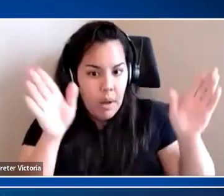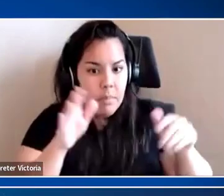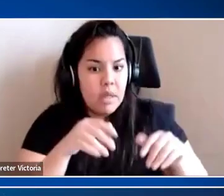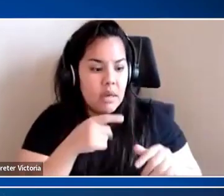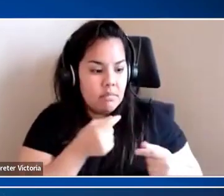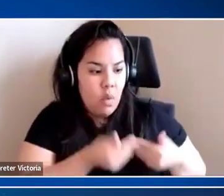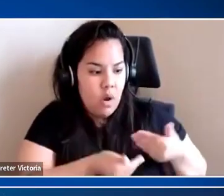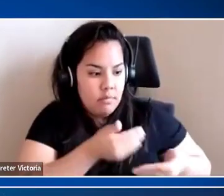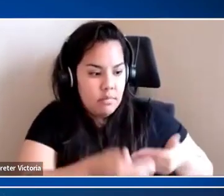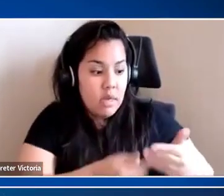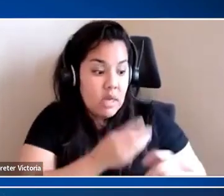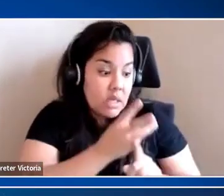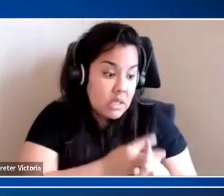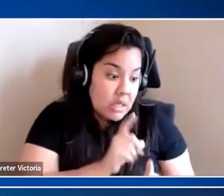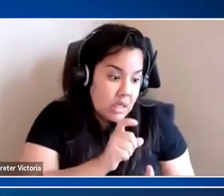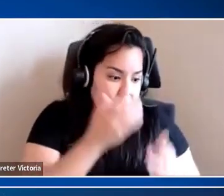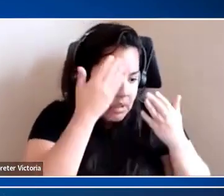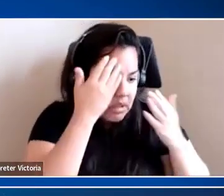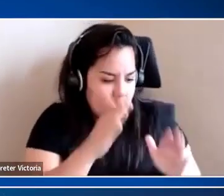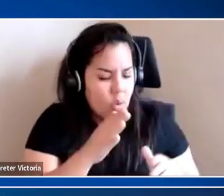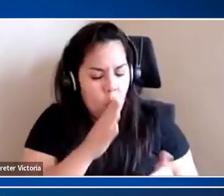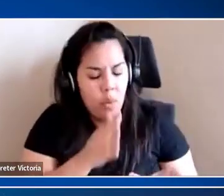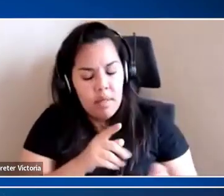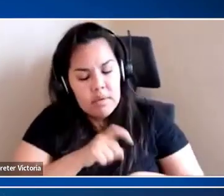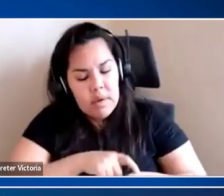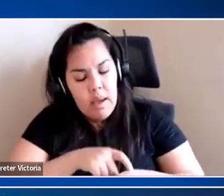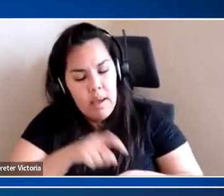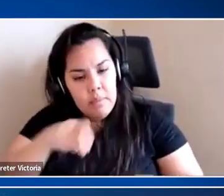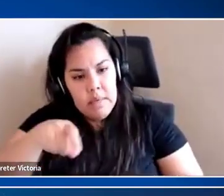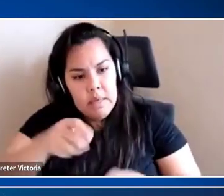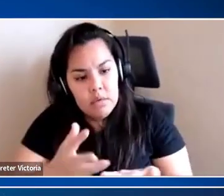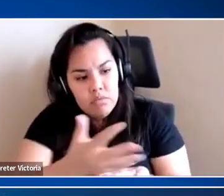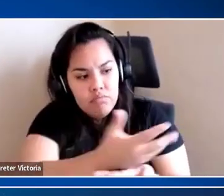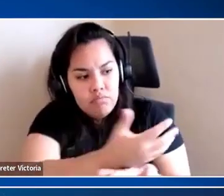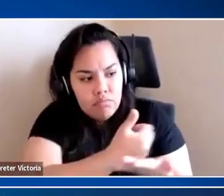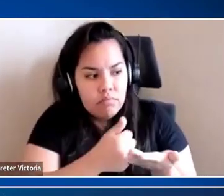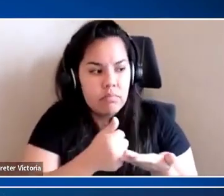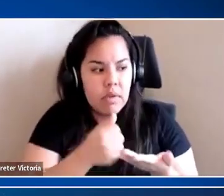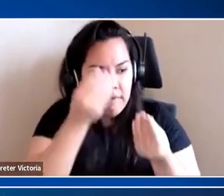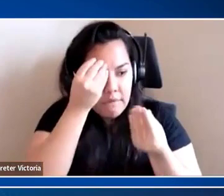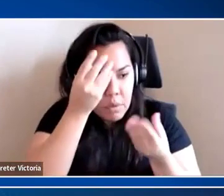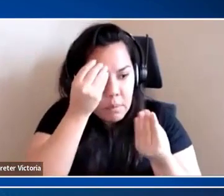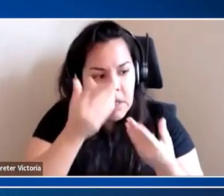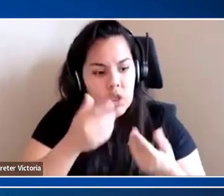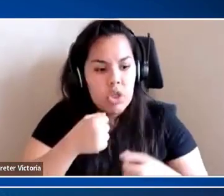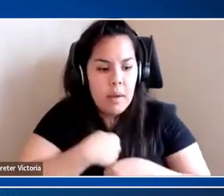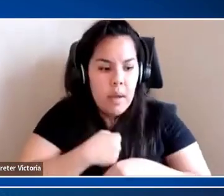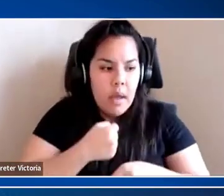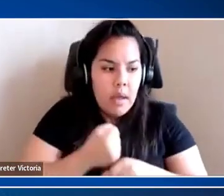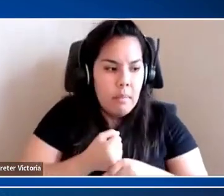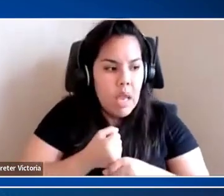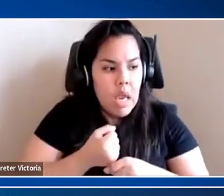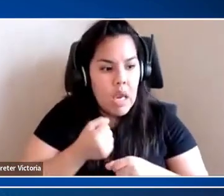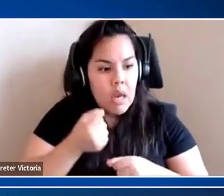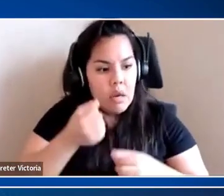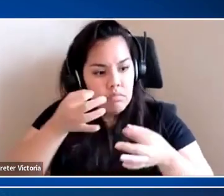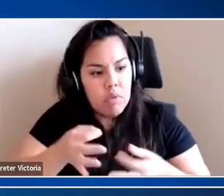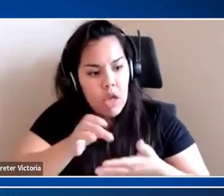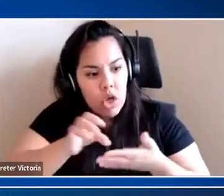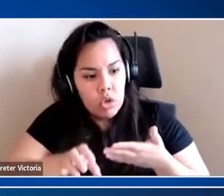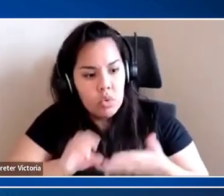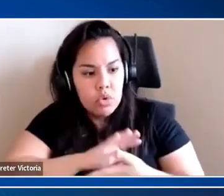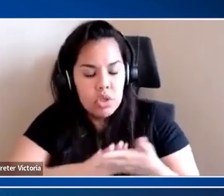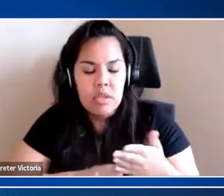6 months out. It'll take some time for us to gather data to draw conclusions, but we will certainly, and as part of engaging with